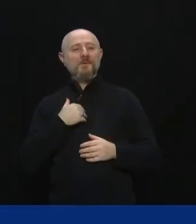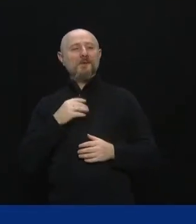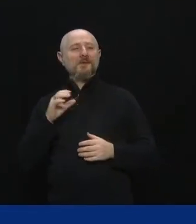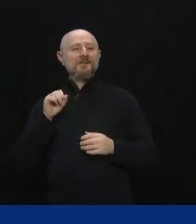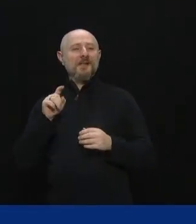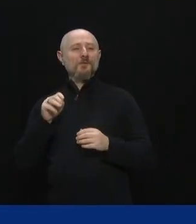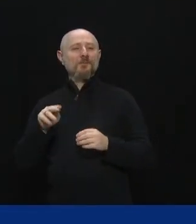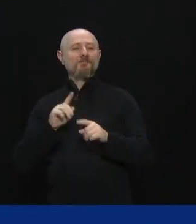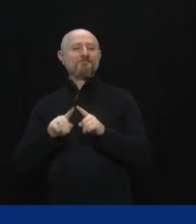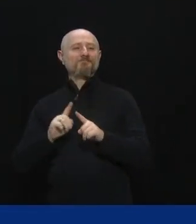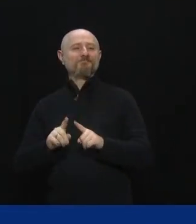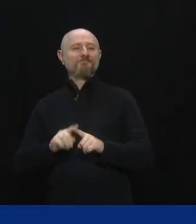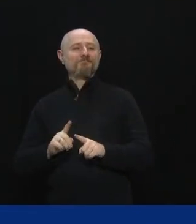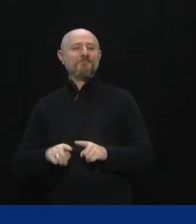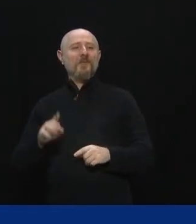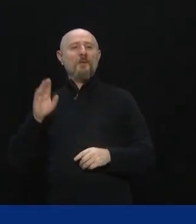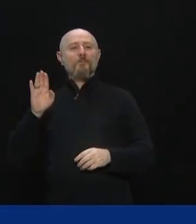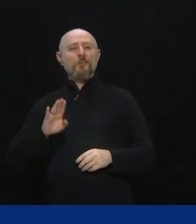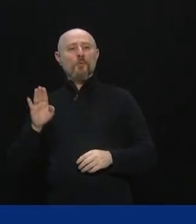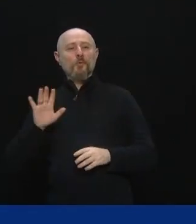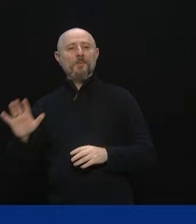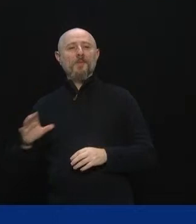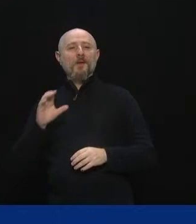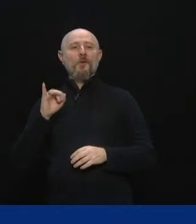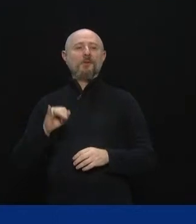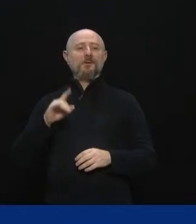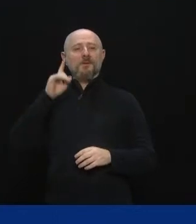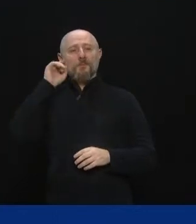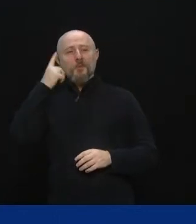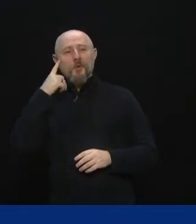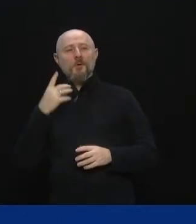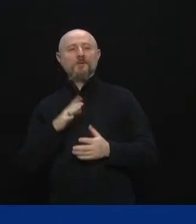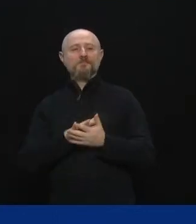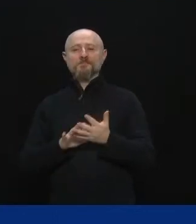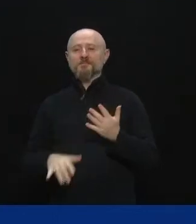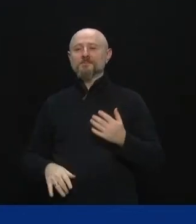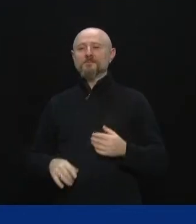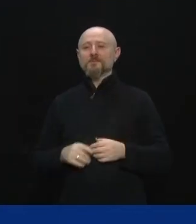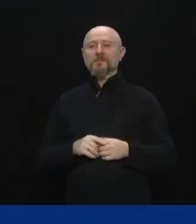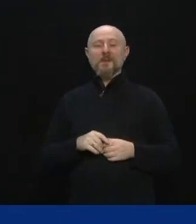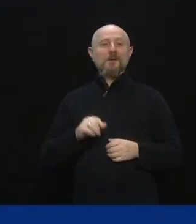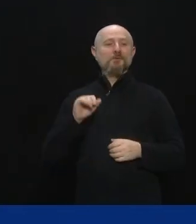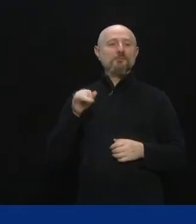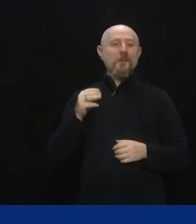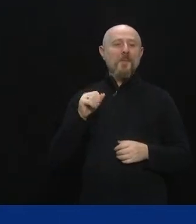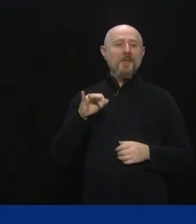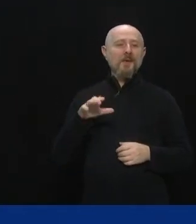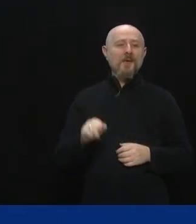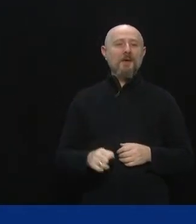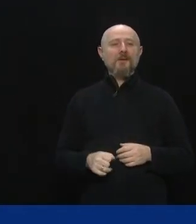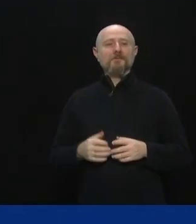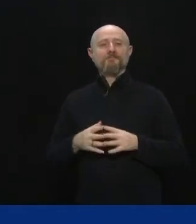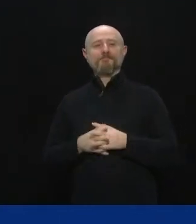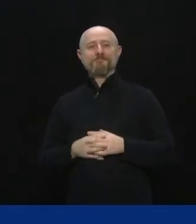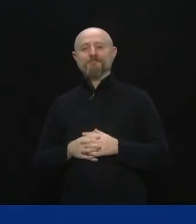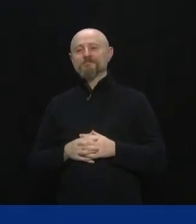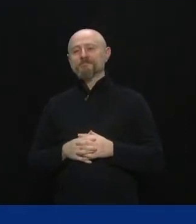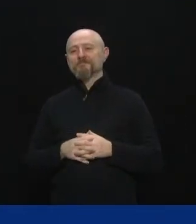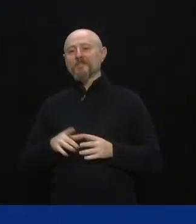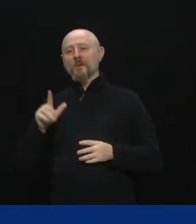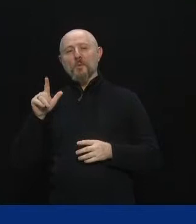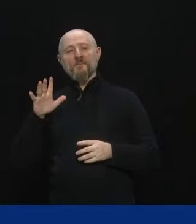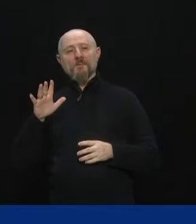188th in the Bronx, Roosevelt Avenue, Jamaica. But also, let's add a few more. 125th Street in